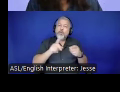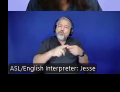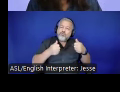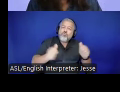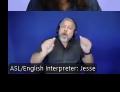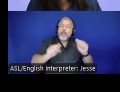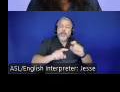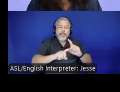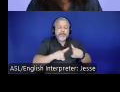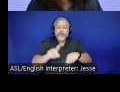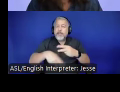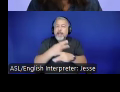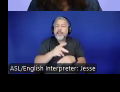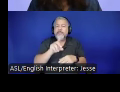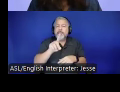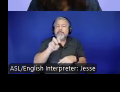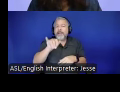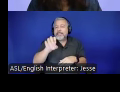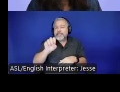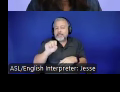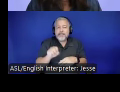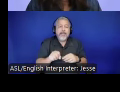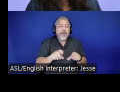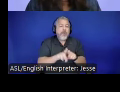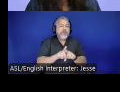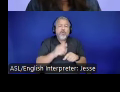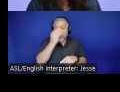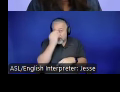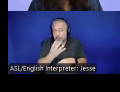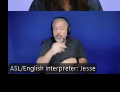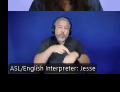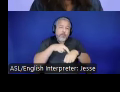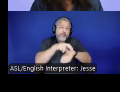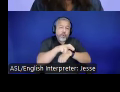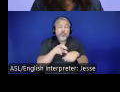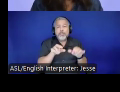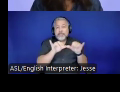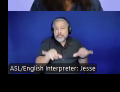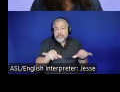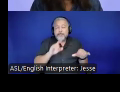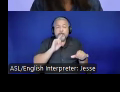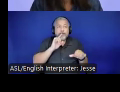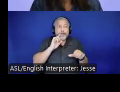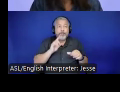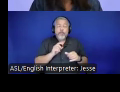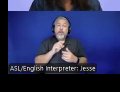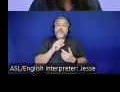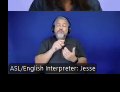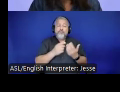We also have informational and referral systems here, personalized support